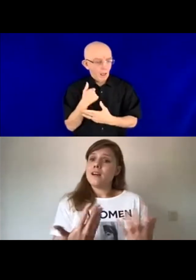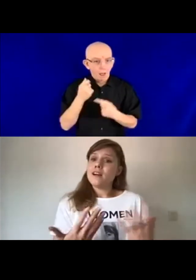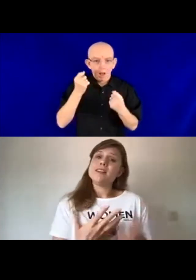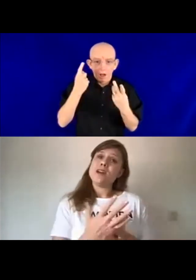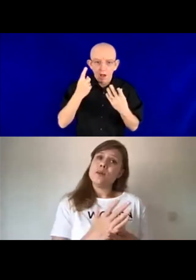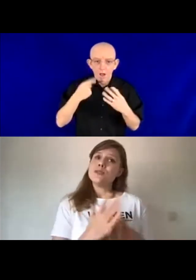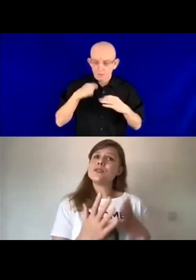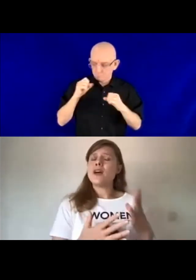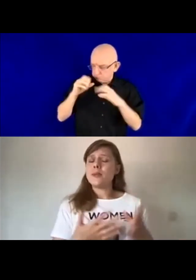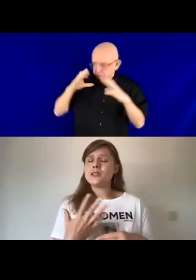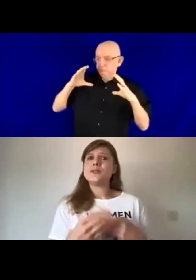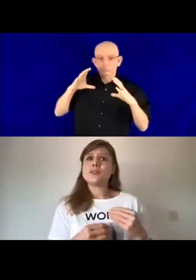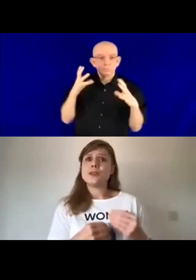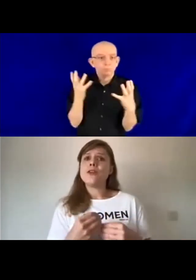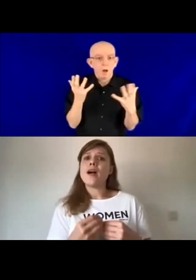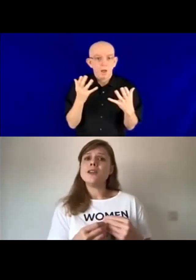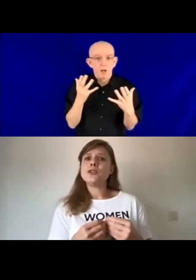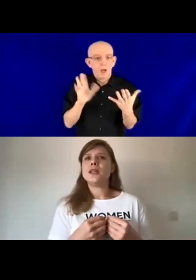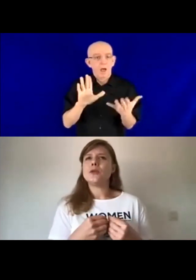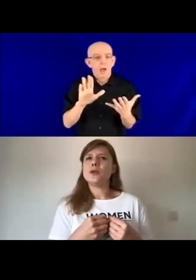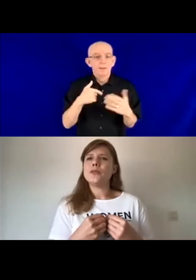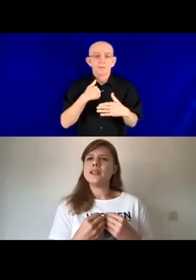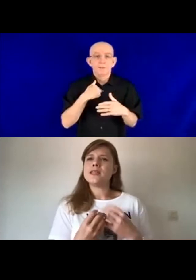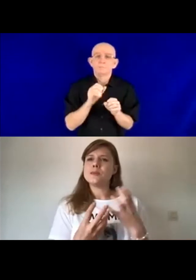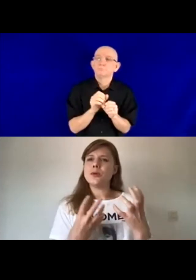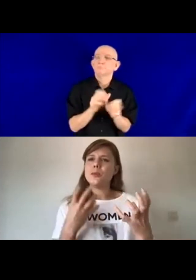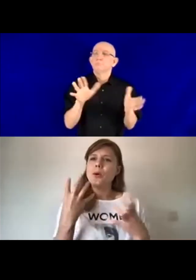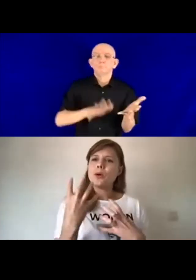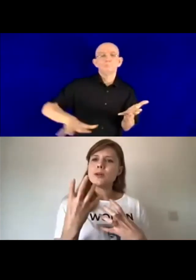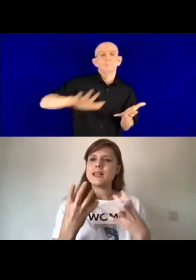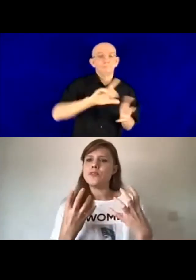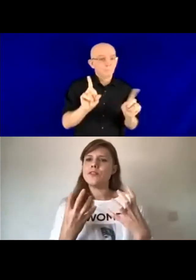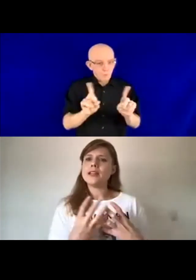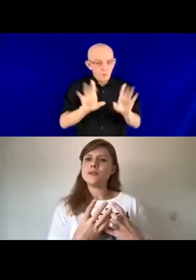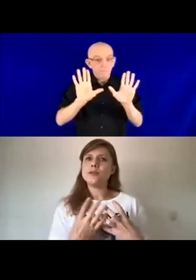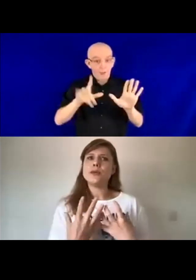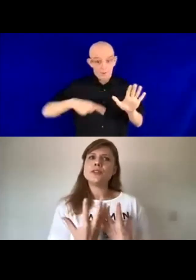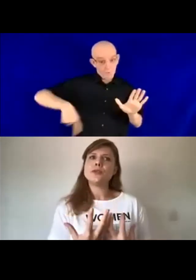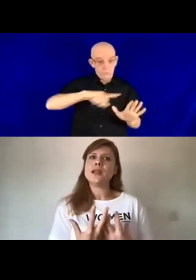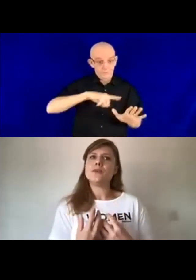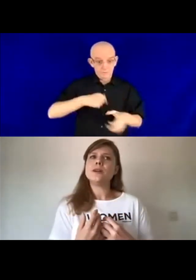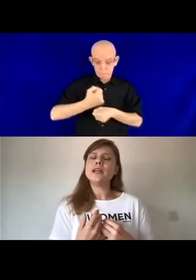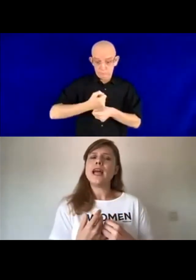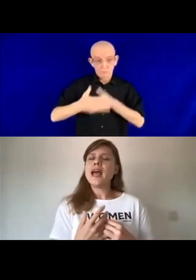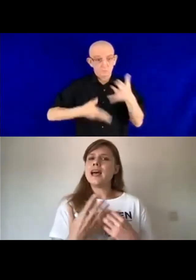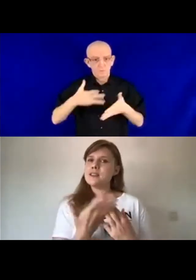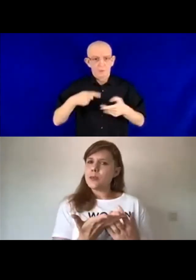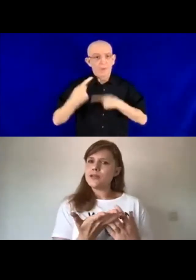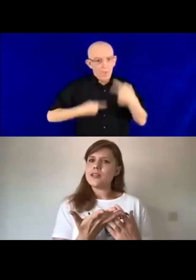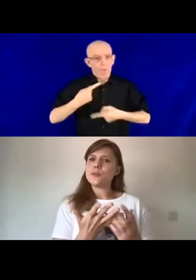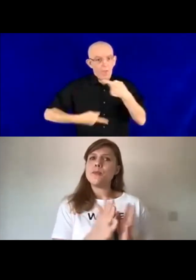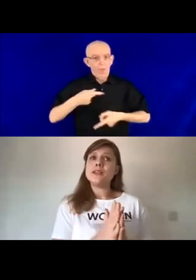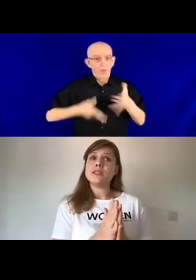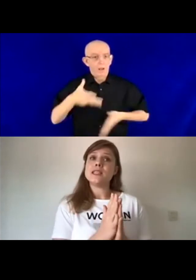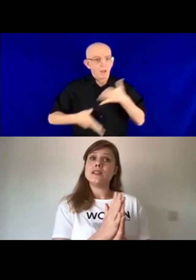There are examples of how interpreters are trying to incorporate this more pause and reflect approach to their work. And some of